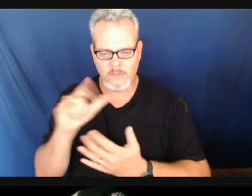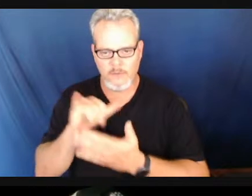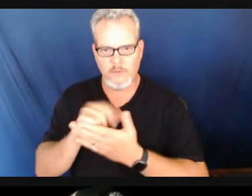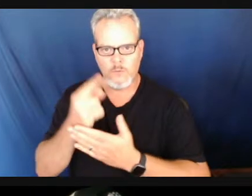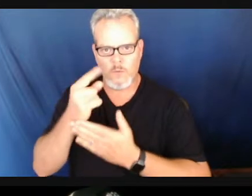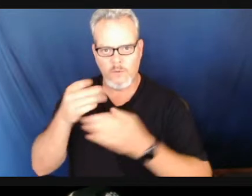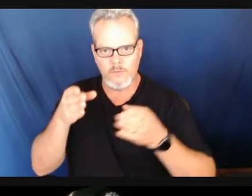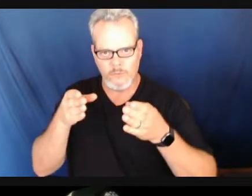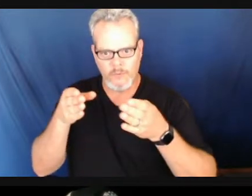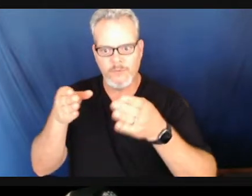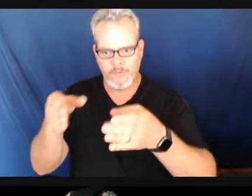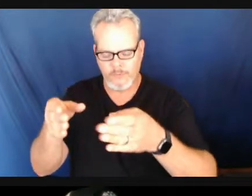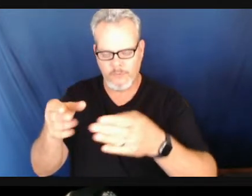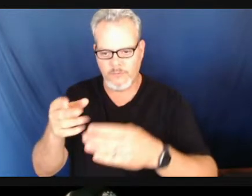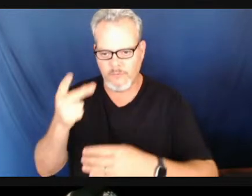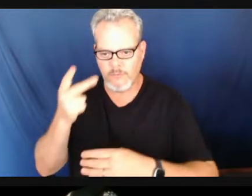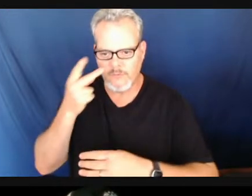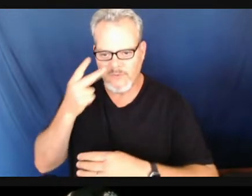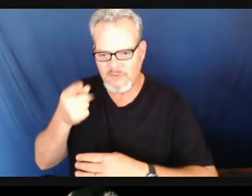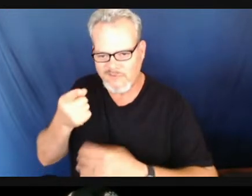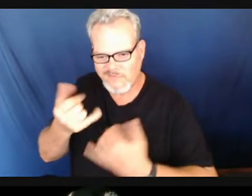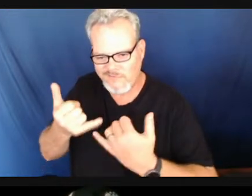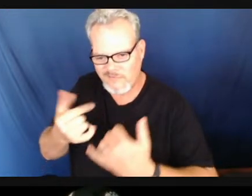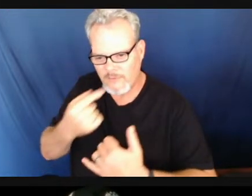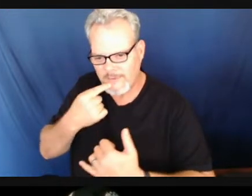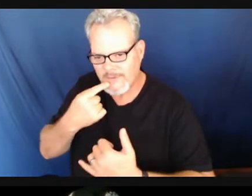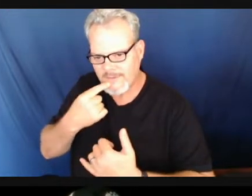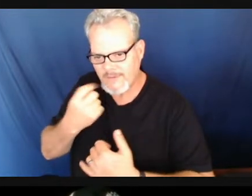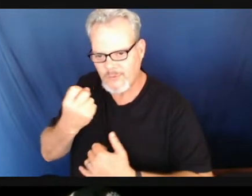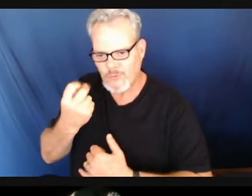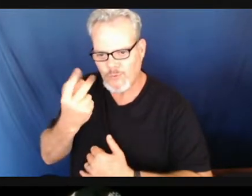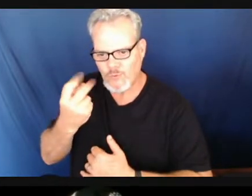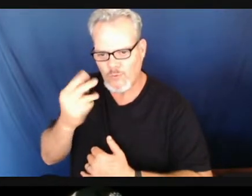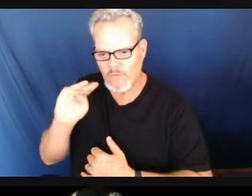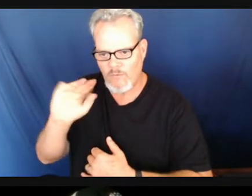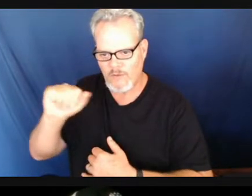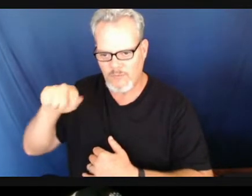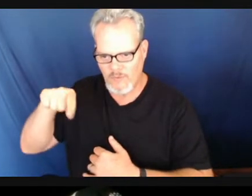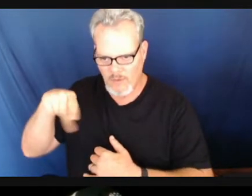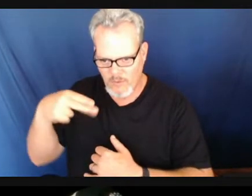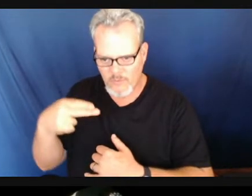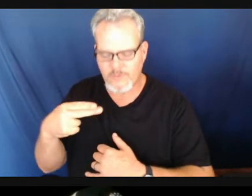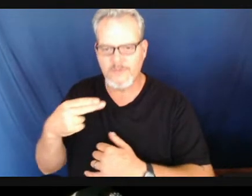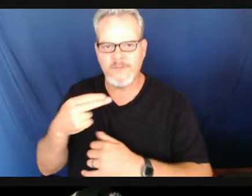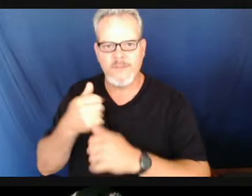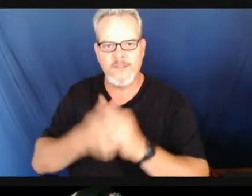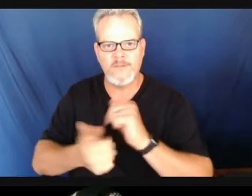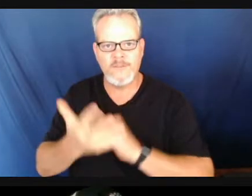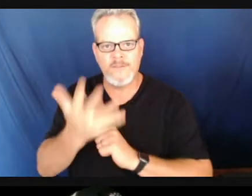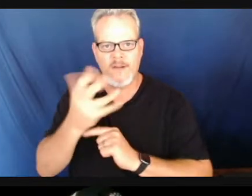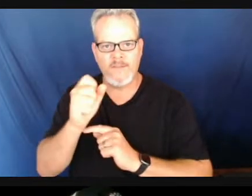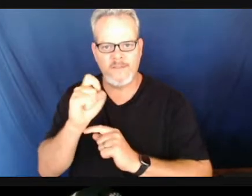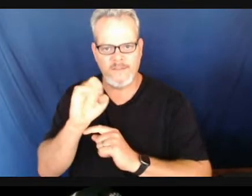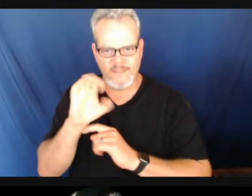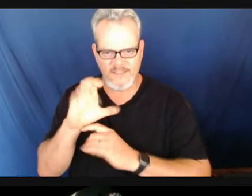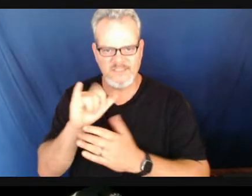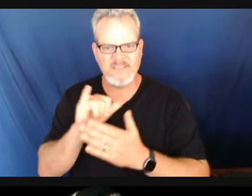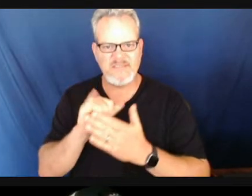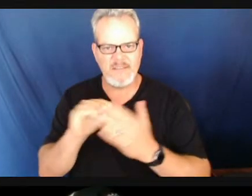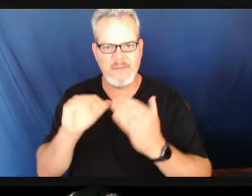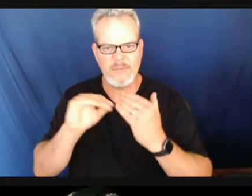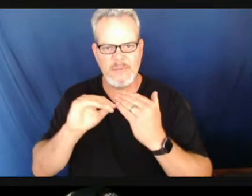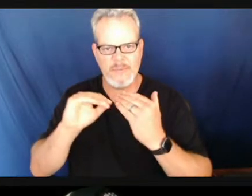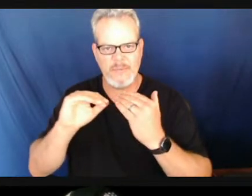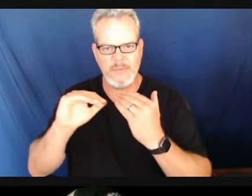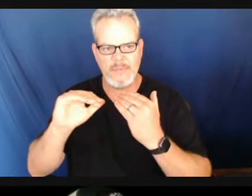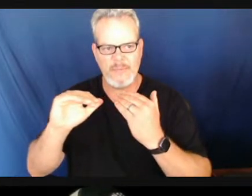their reading is currently 12 miles an hour, 5 meters per second there. So it's decently